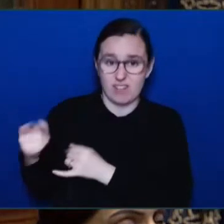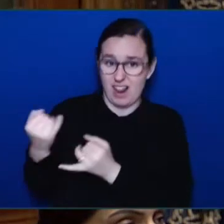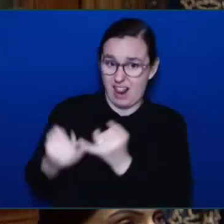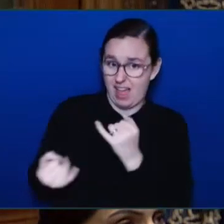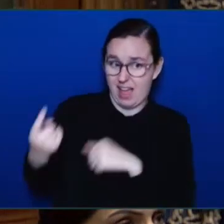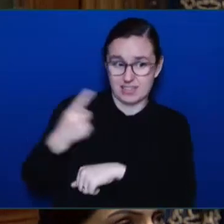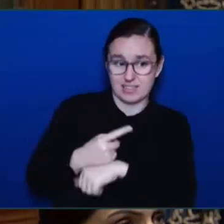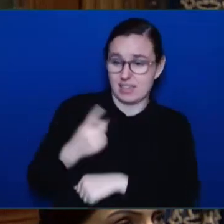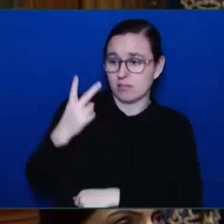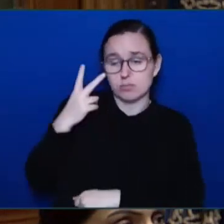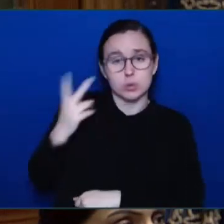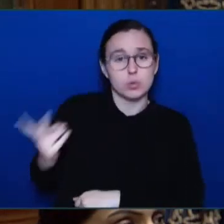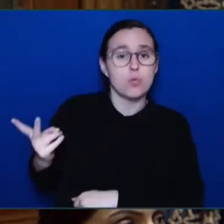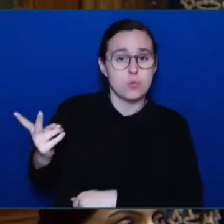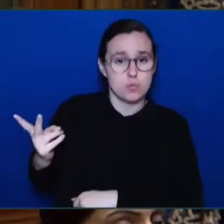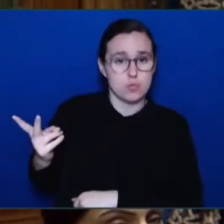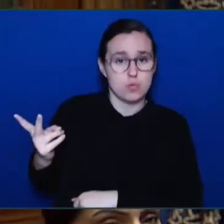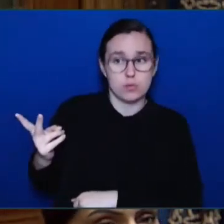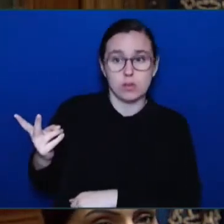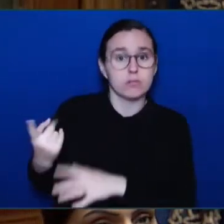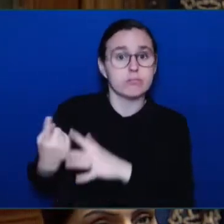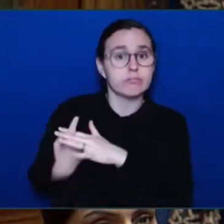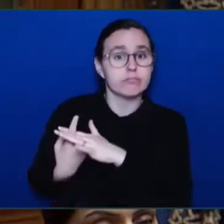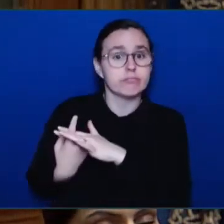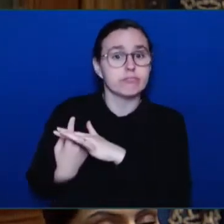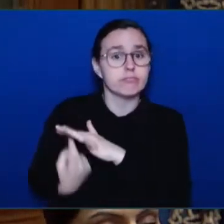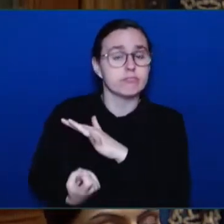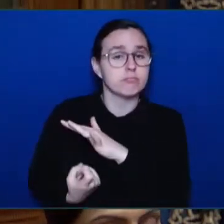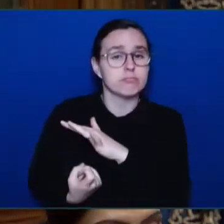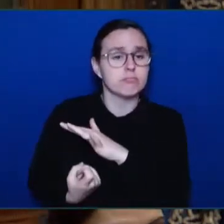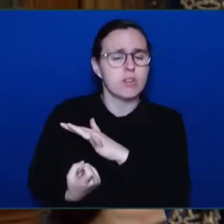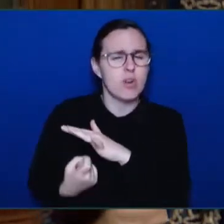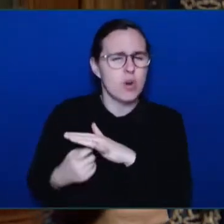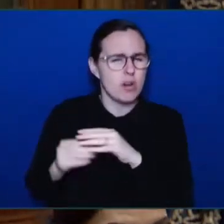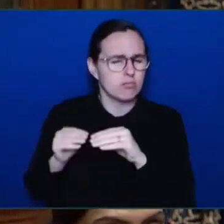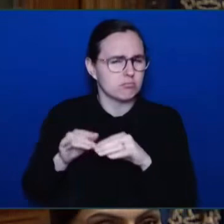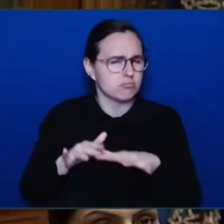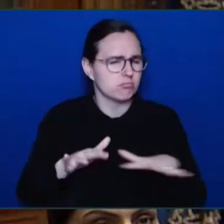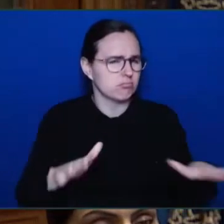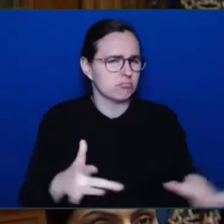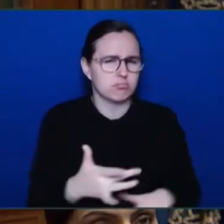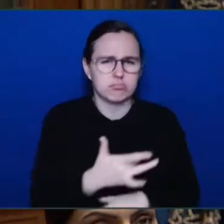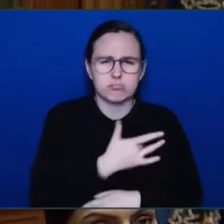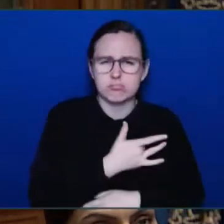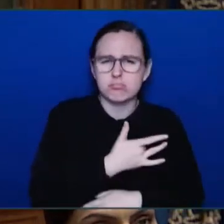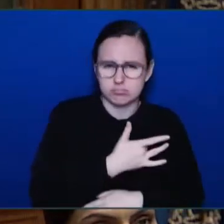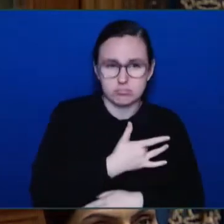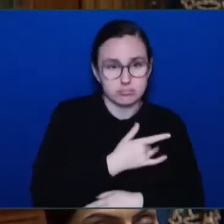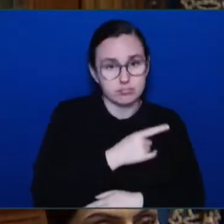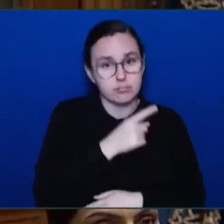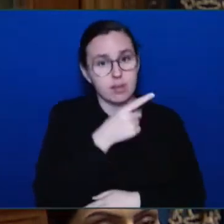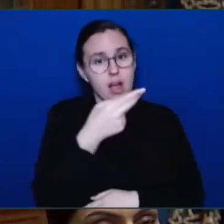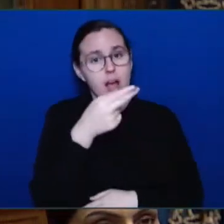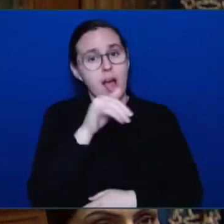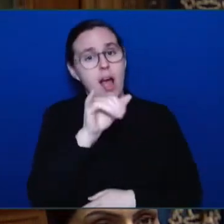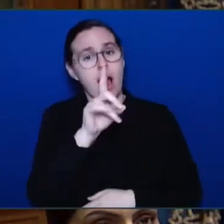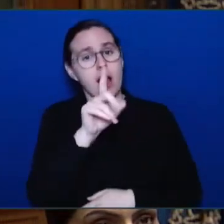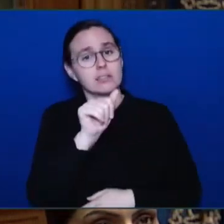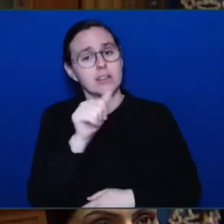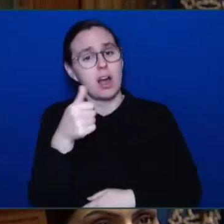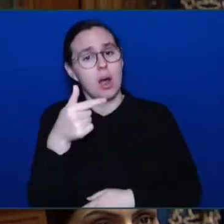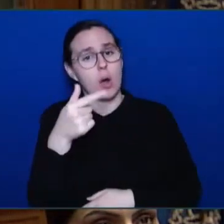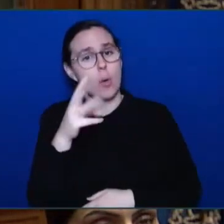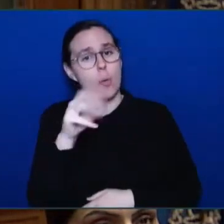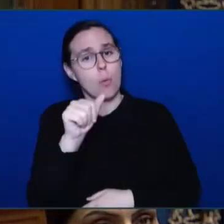Haida and beyond. Each year, when the anniversary of Shaylana's disappearance, the Day